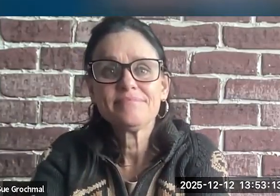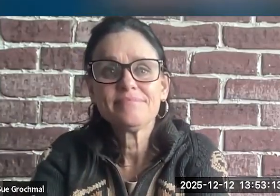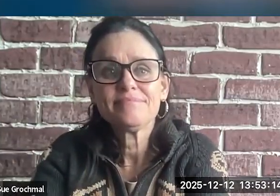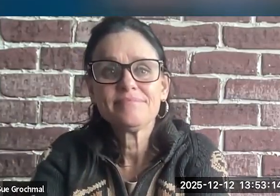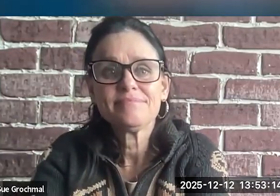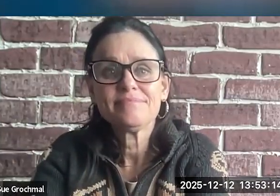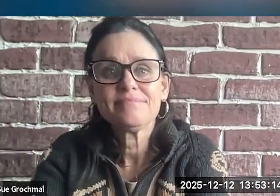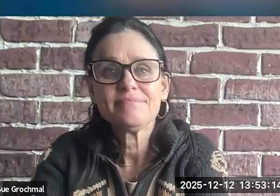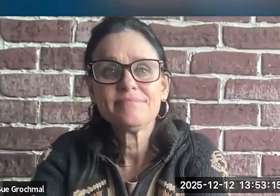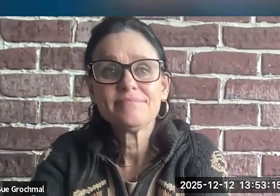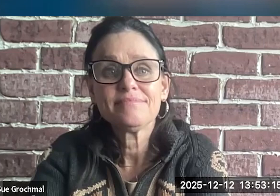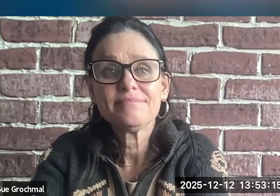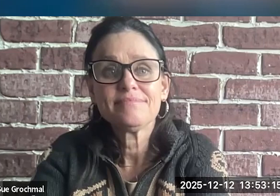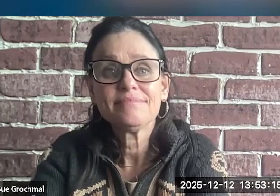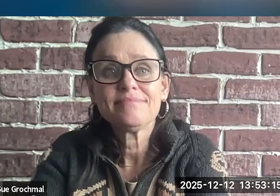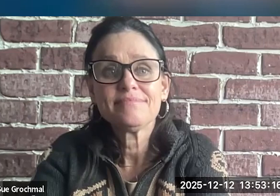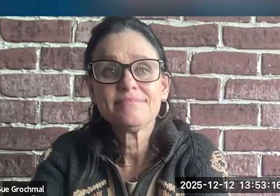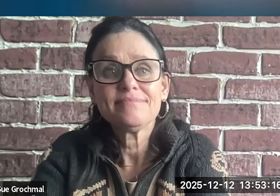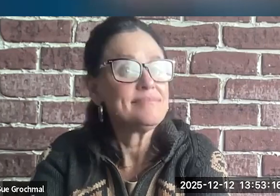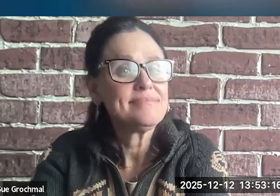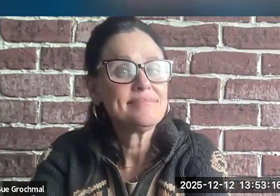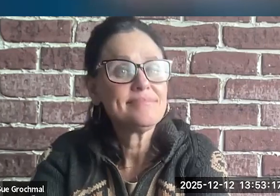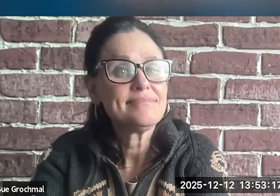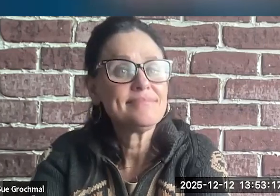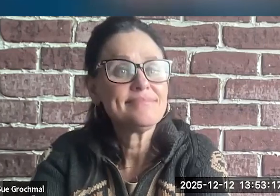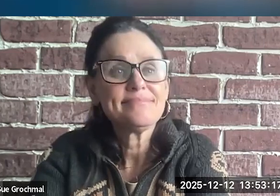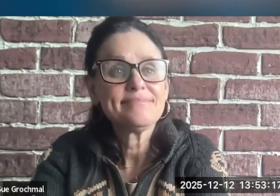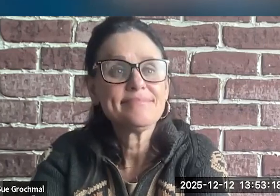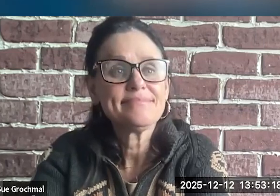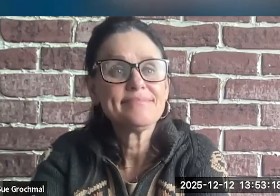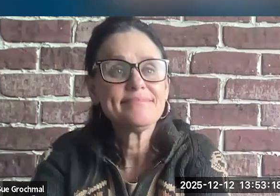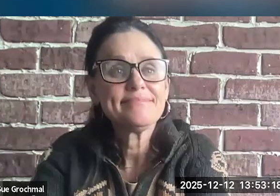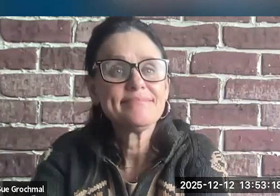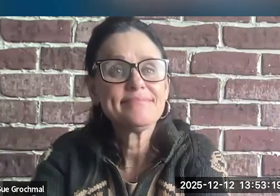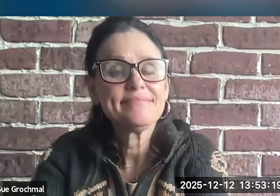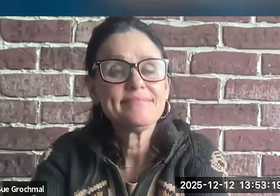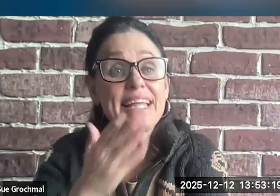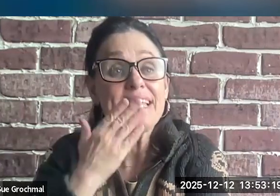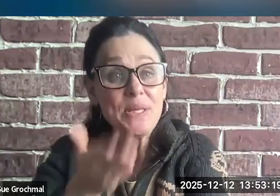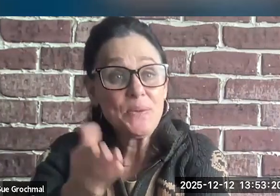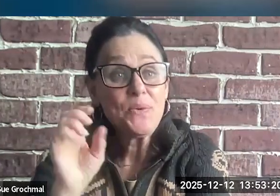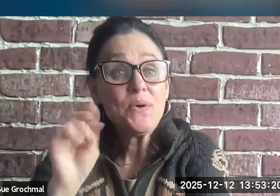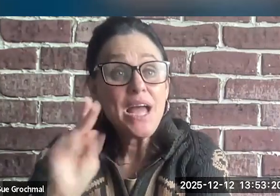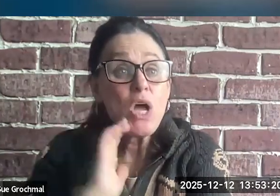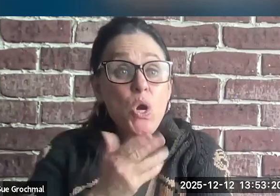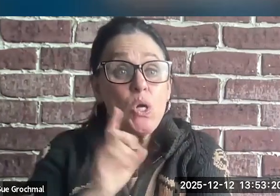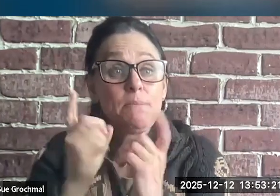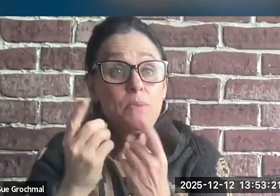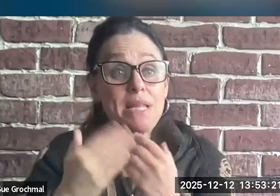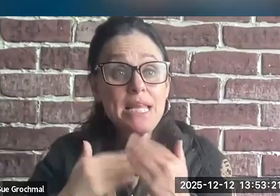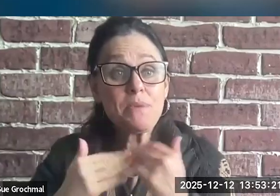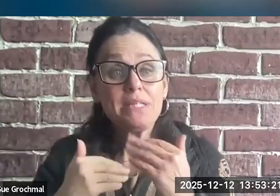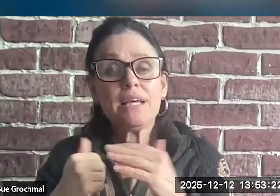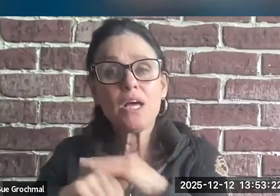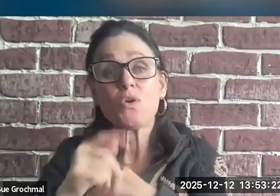And thank you, Patrick, for raising that because that was what I was going to point to as well is, we in our department anyway, within the Red